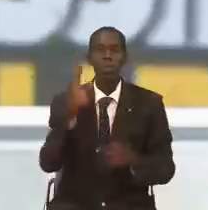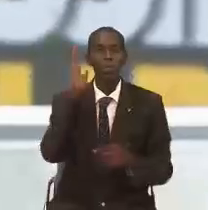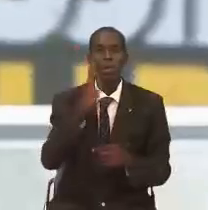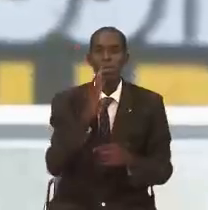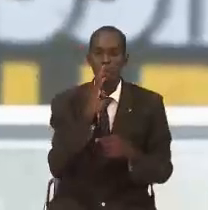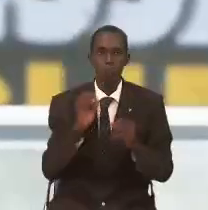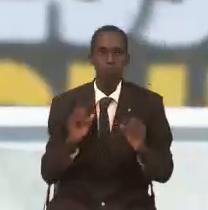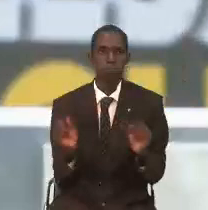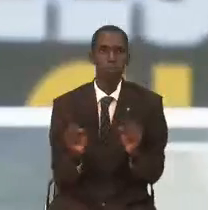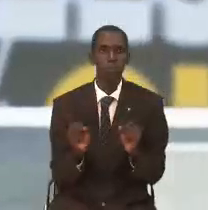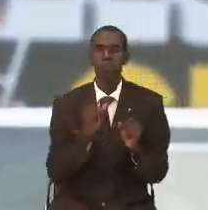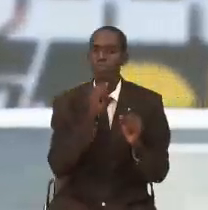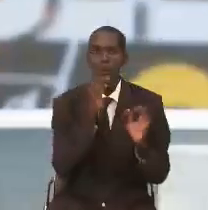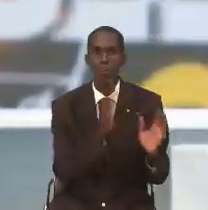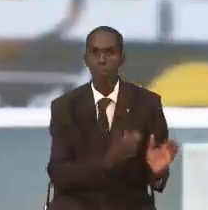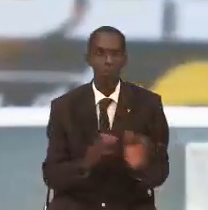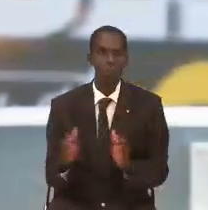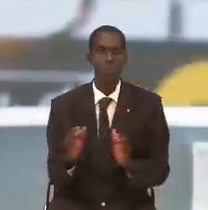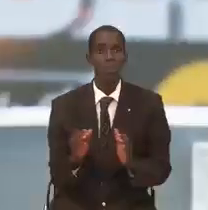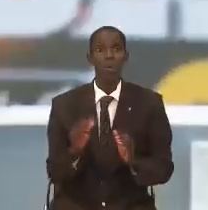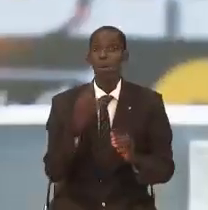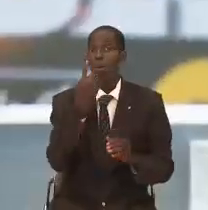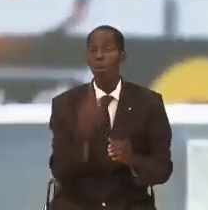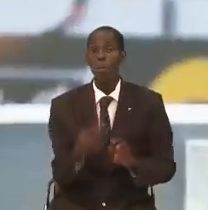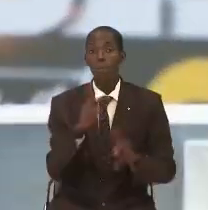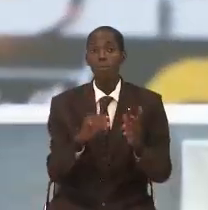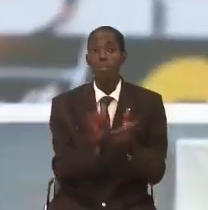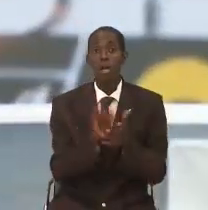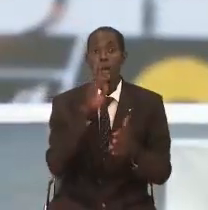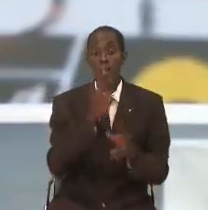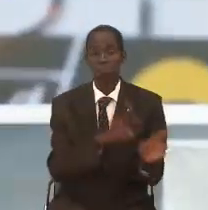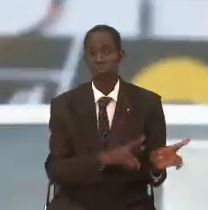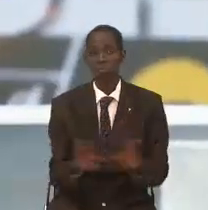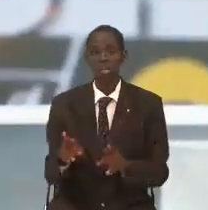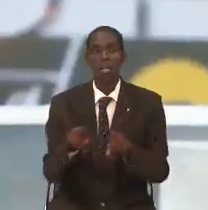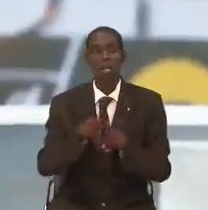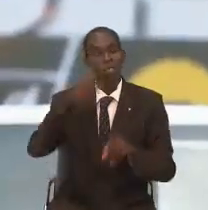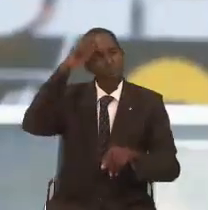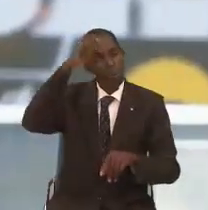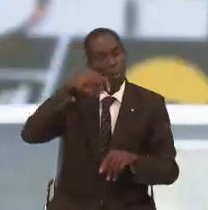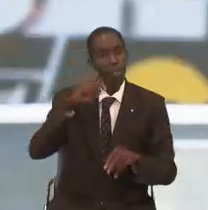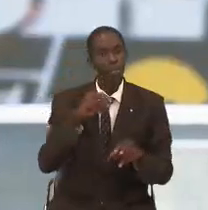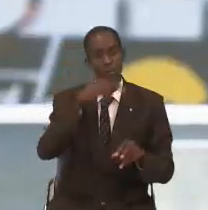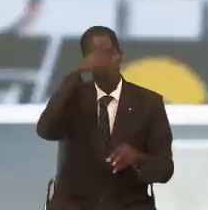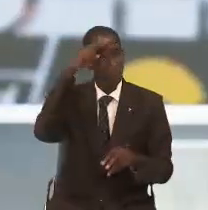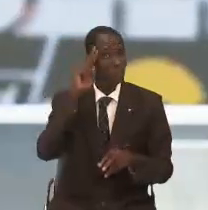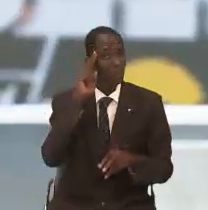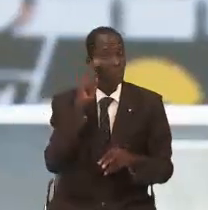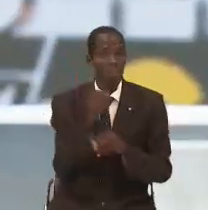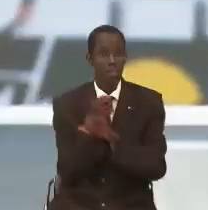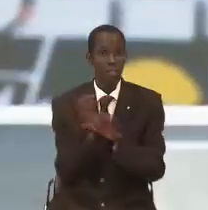when it comes, only those who are ready, like the wise virgin, they have been saved, they are born again, and